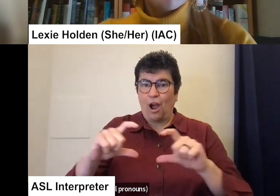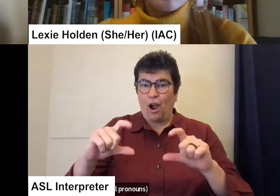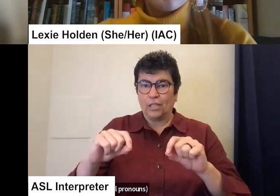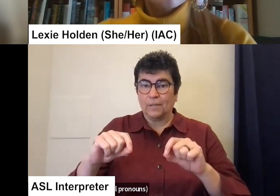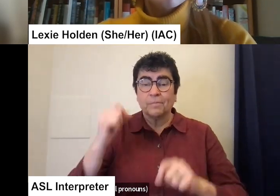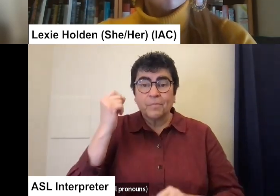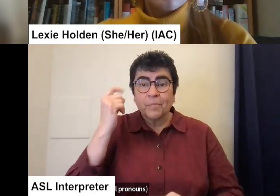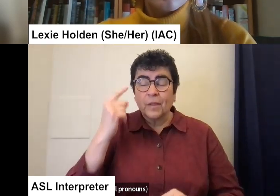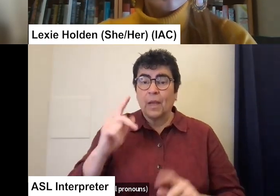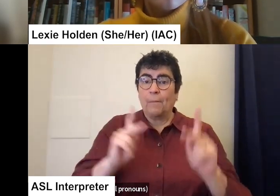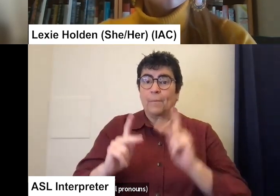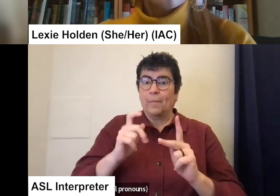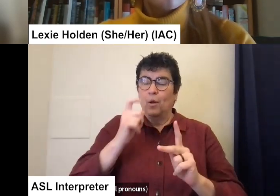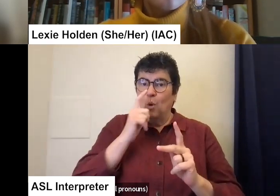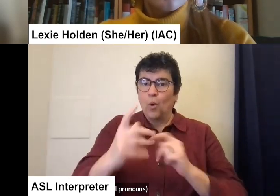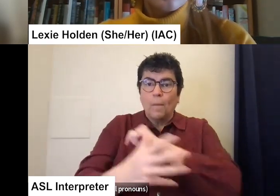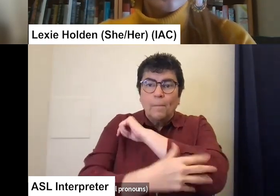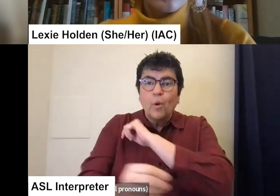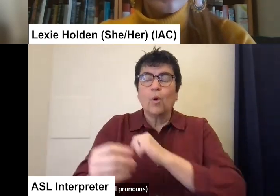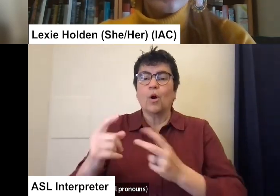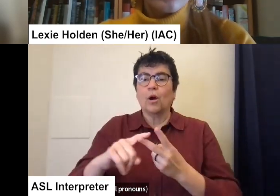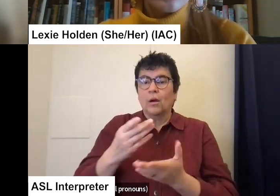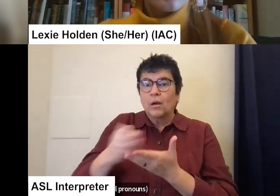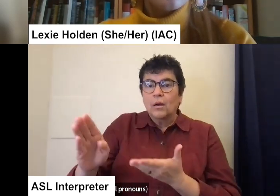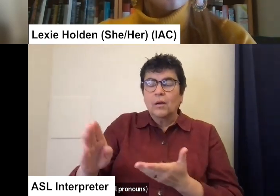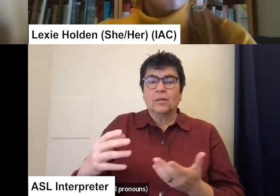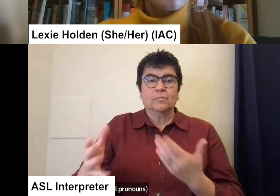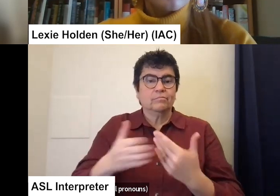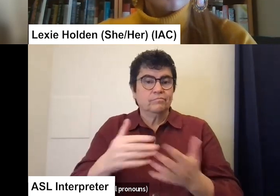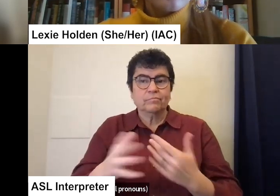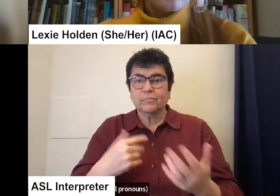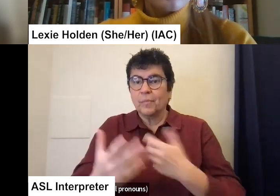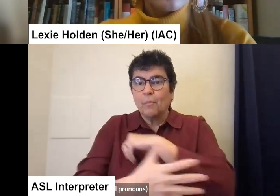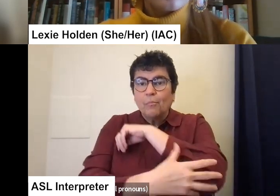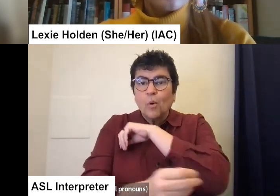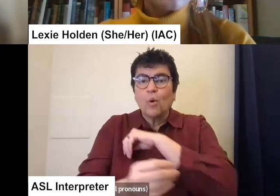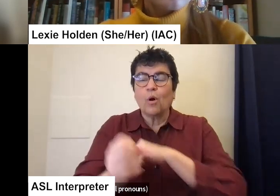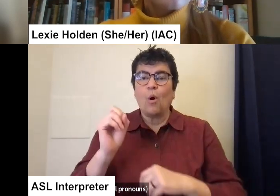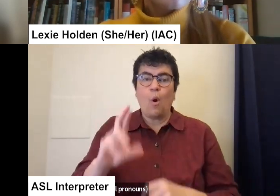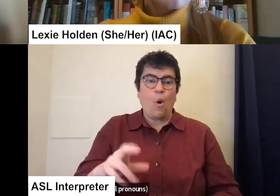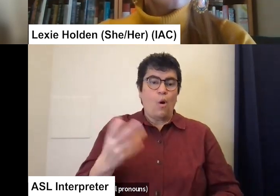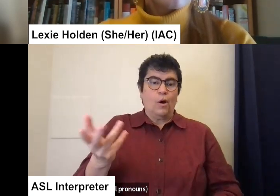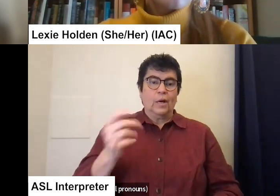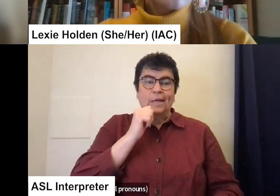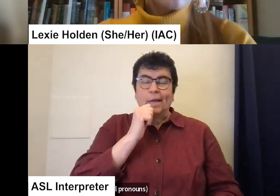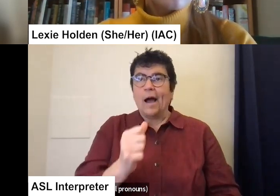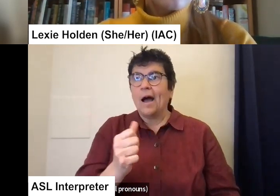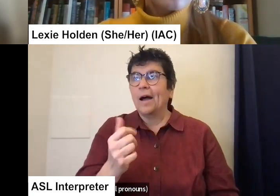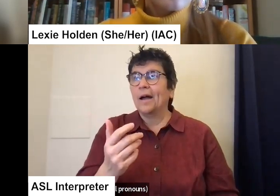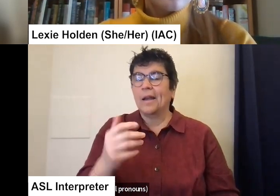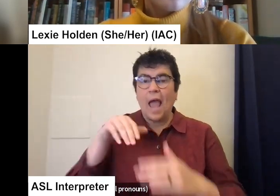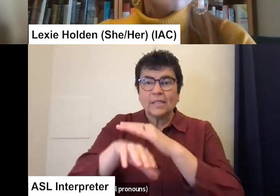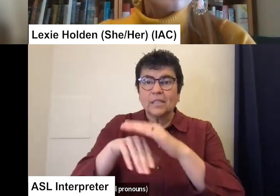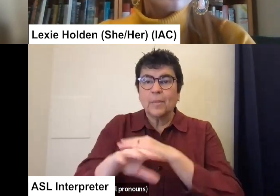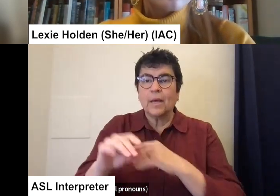who are highly marginalized, whether that's being poor or there's not